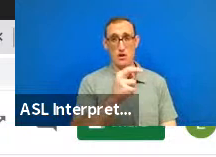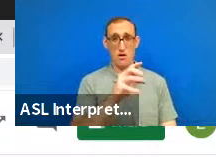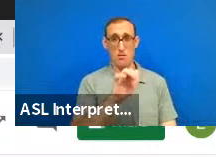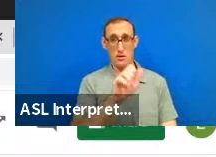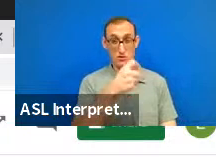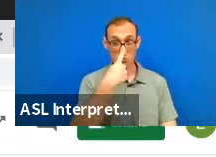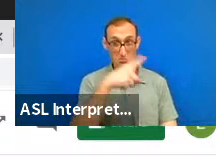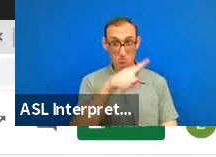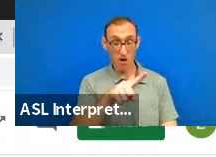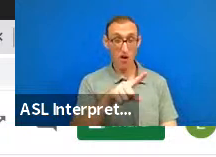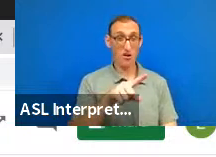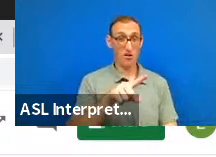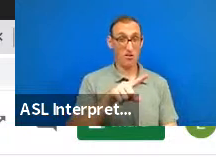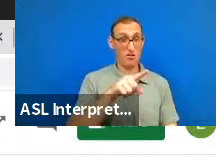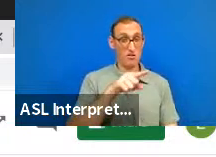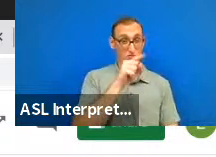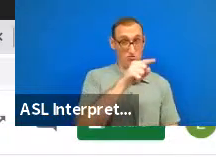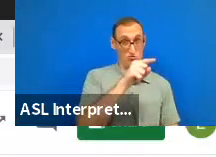with